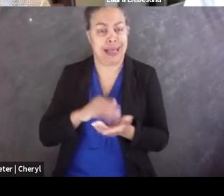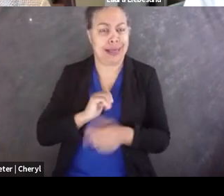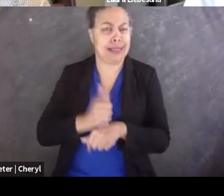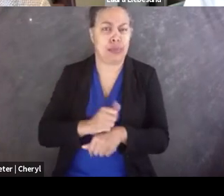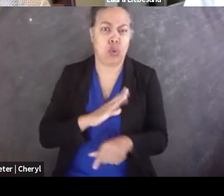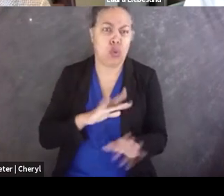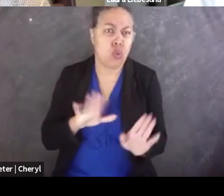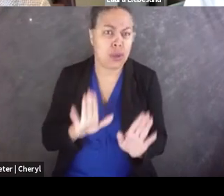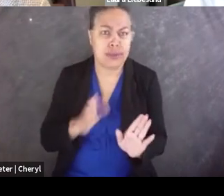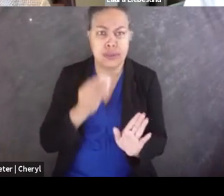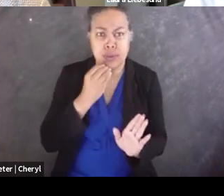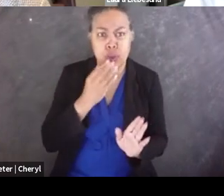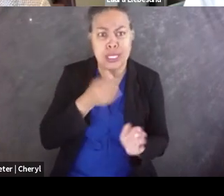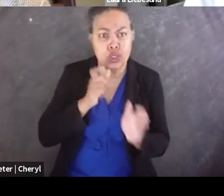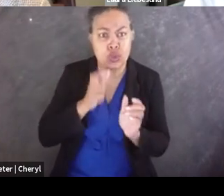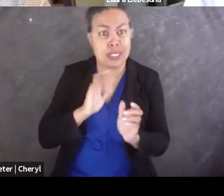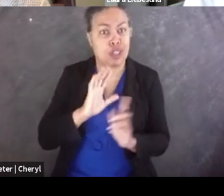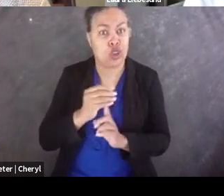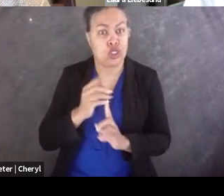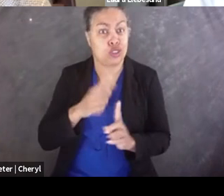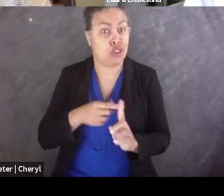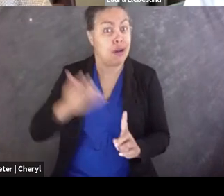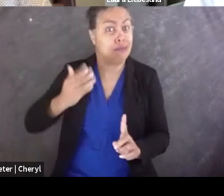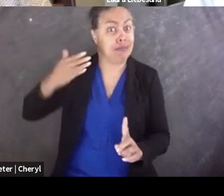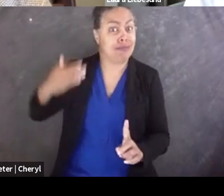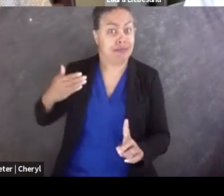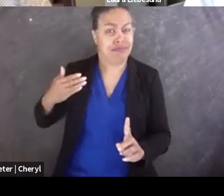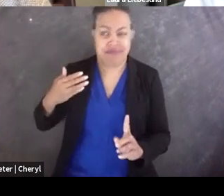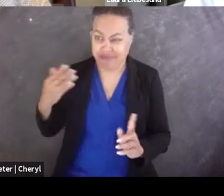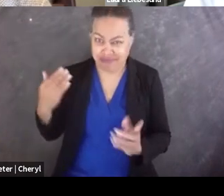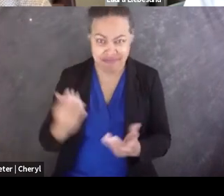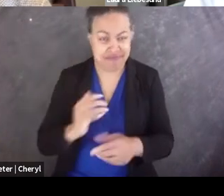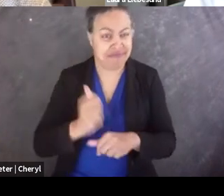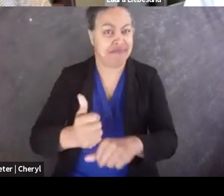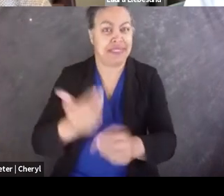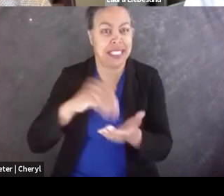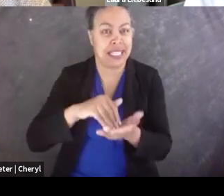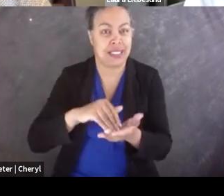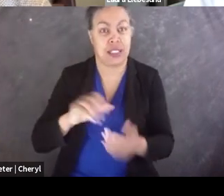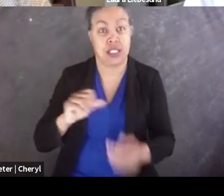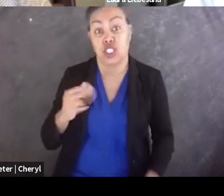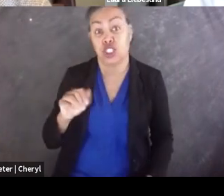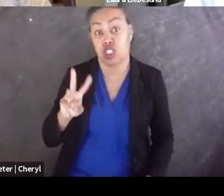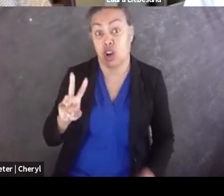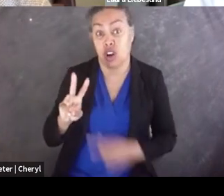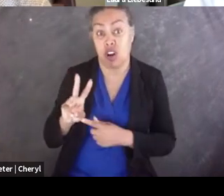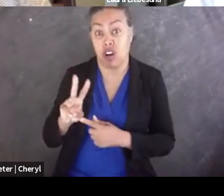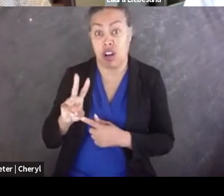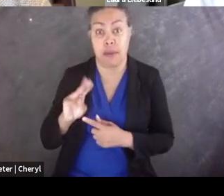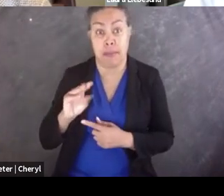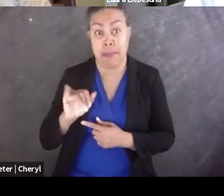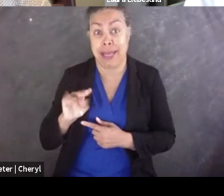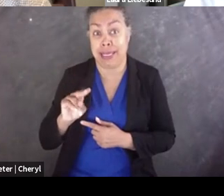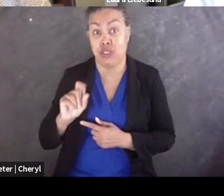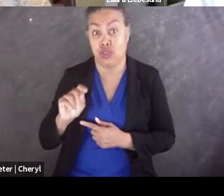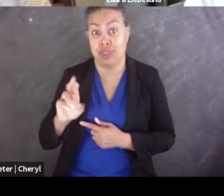and drink culture that existed in previous decades. And so, Shaw Main Streets played an important role in that, because we surveyed community